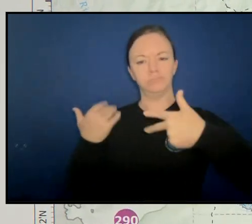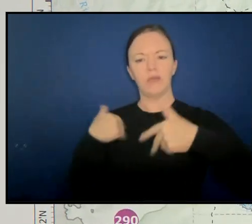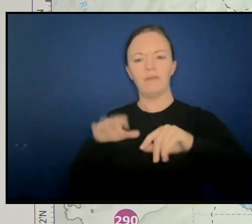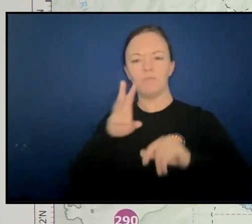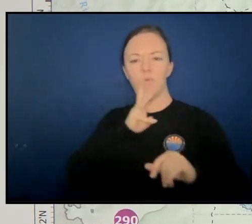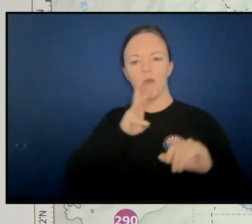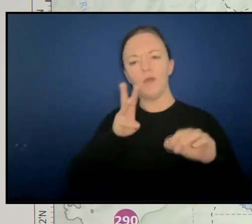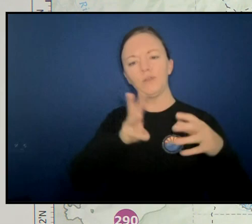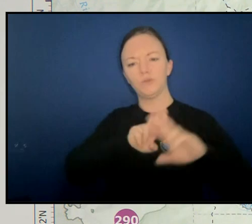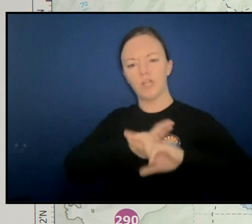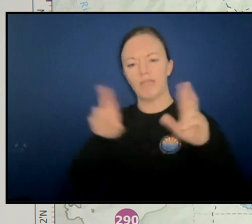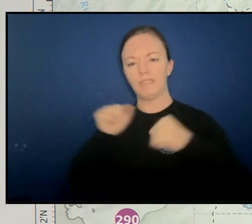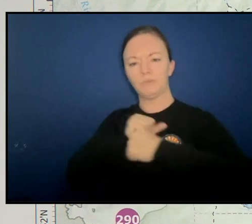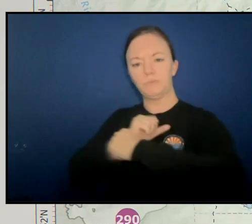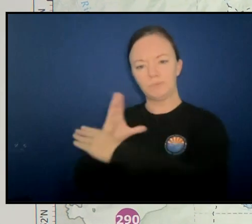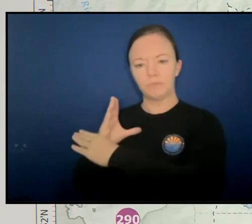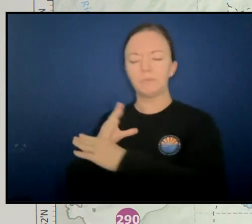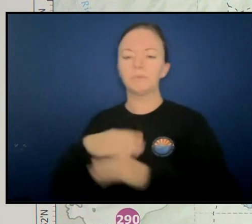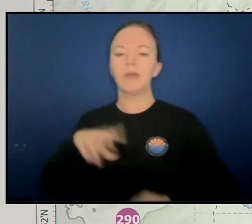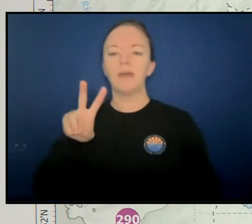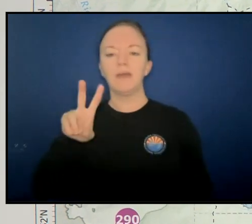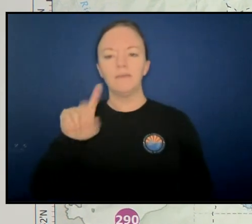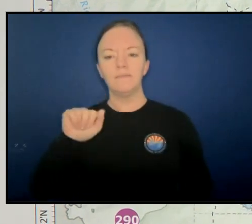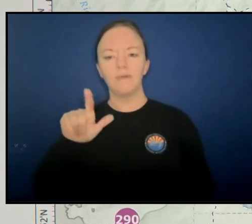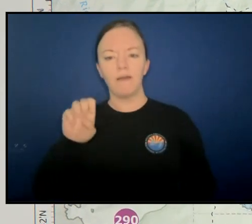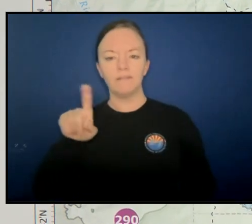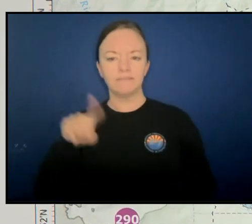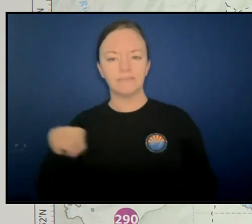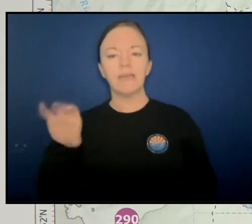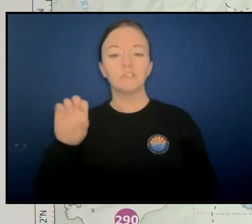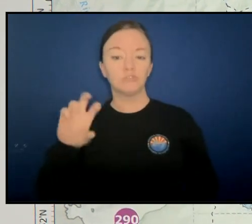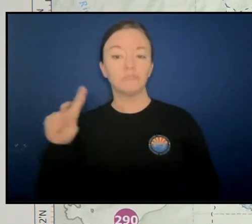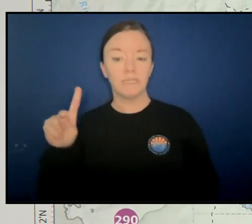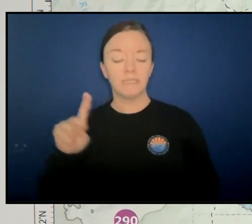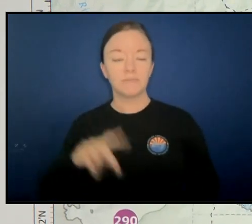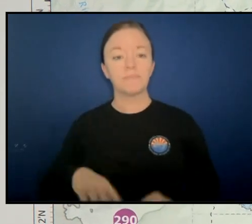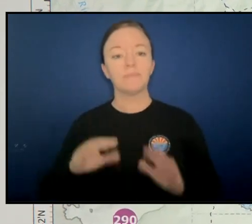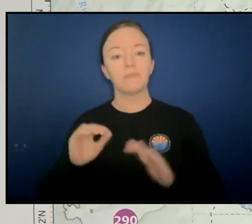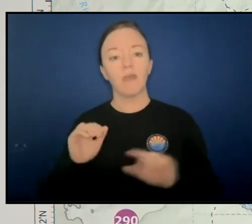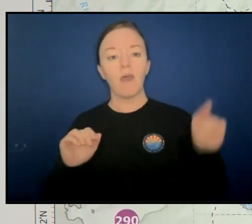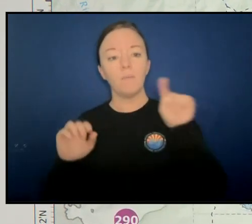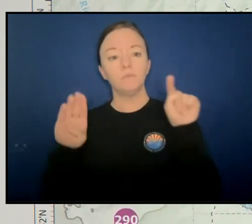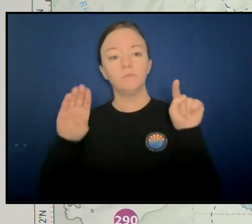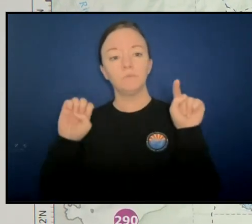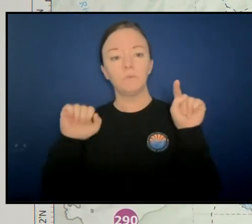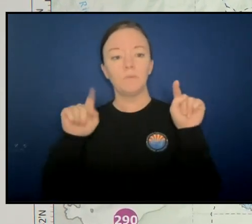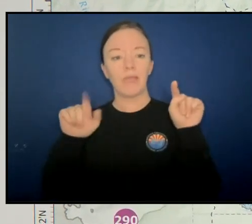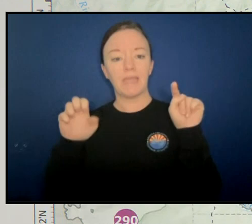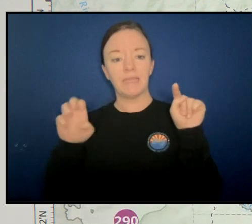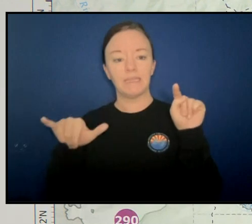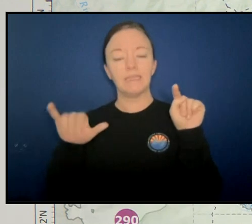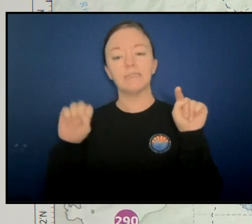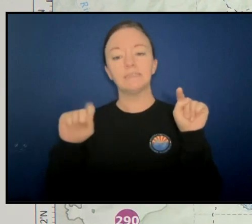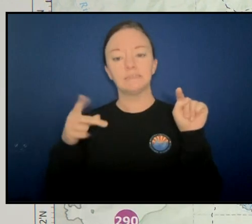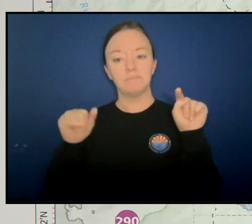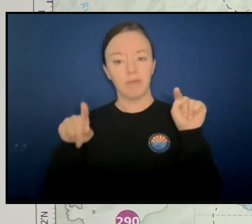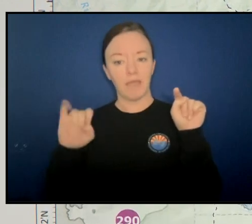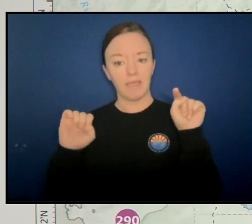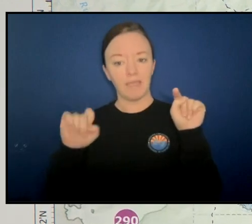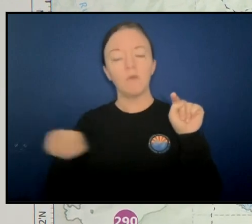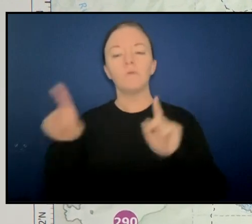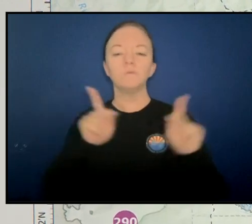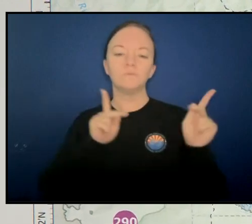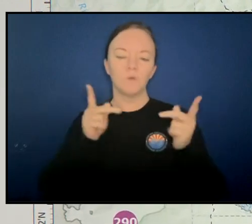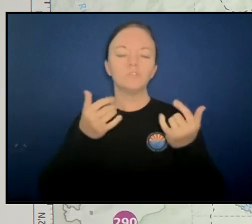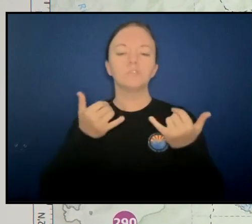creek. Coming on up into Beatty Spike, those folks are continuing with the structure protection plans. They've got those pretty much dialed